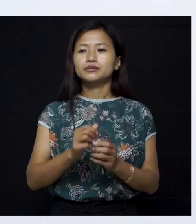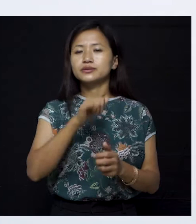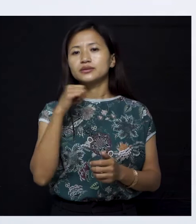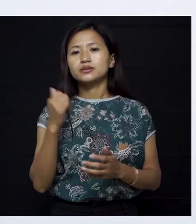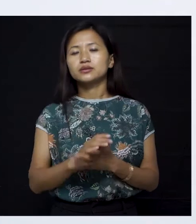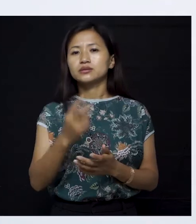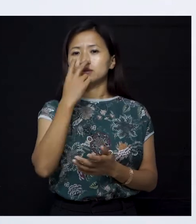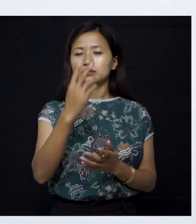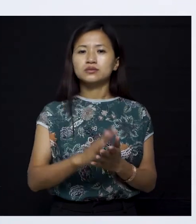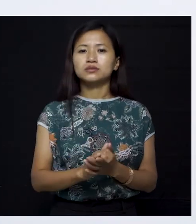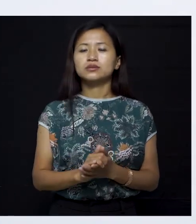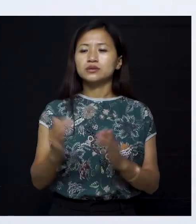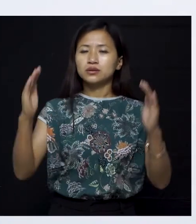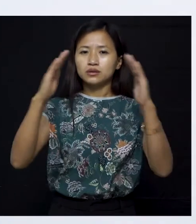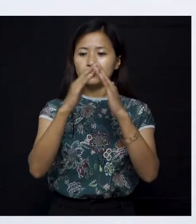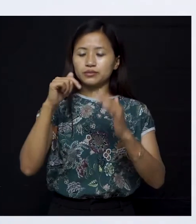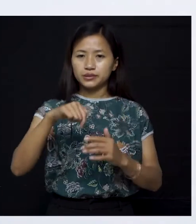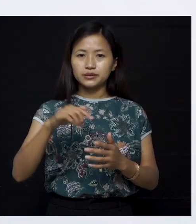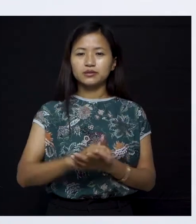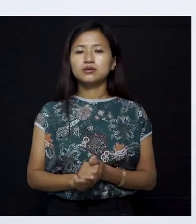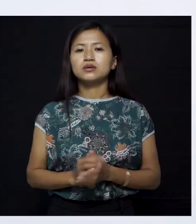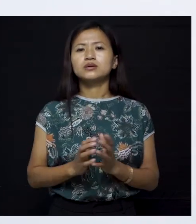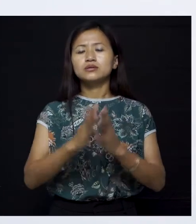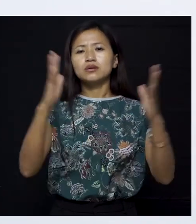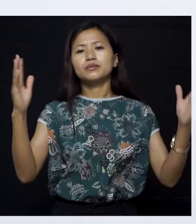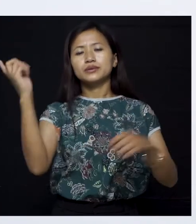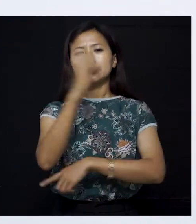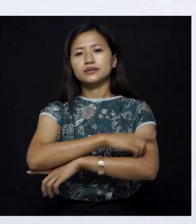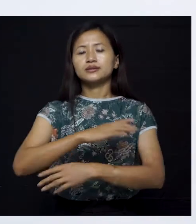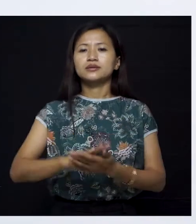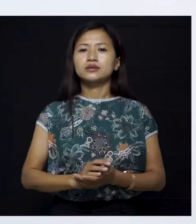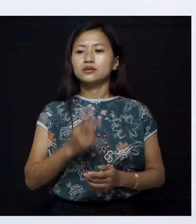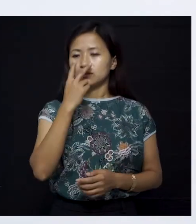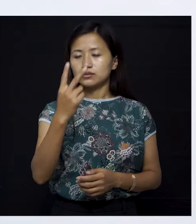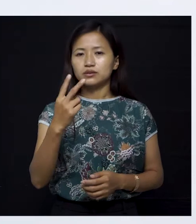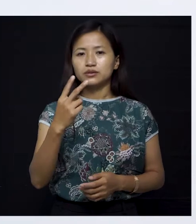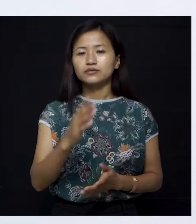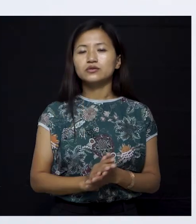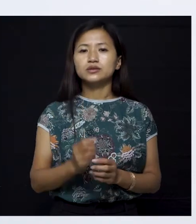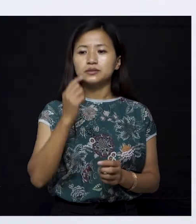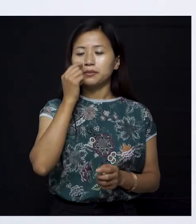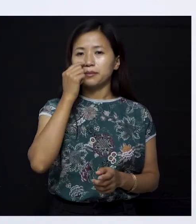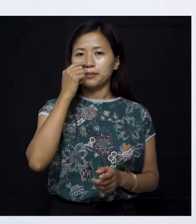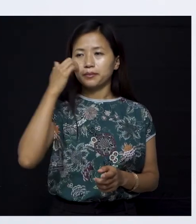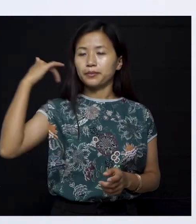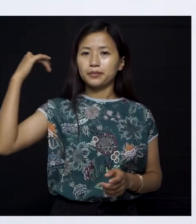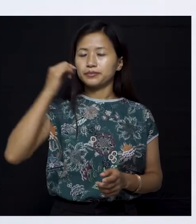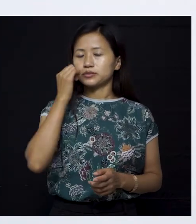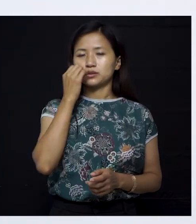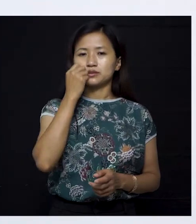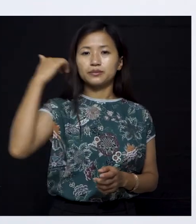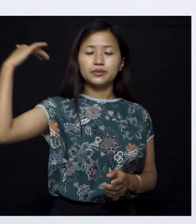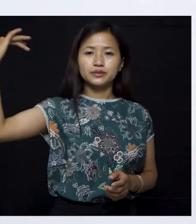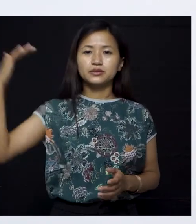and if he was still alive, he would be home by now. For so many days, they have been looking for this brother, right? The